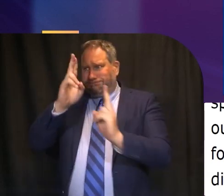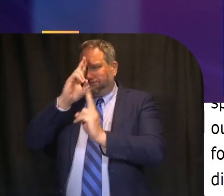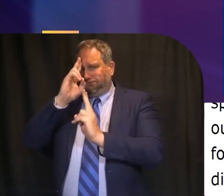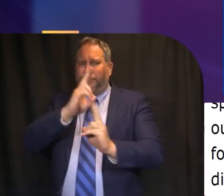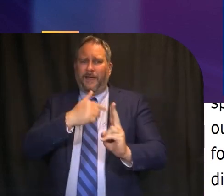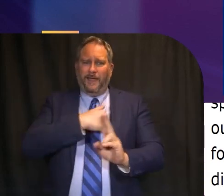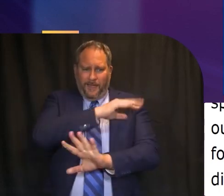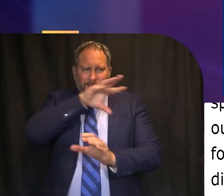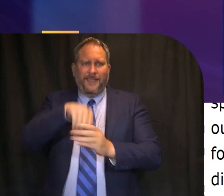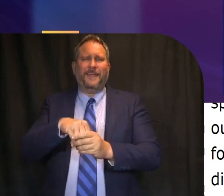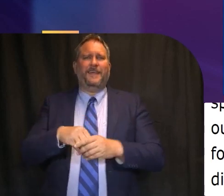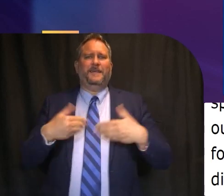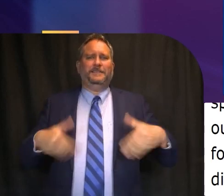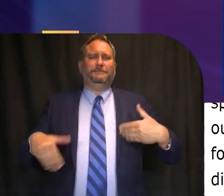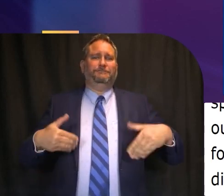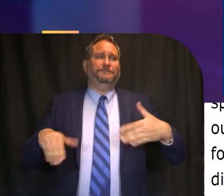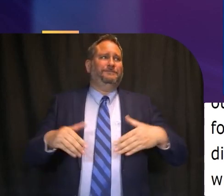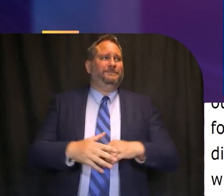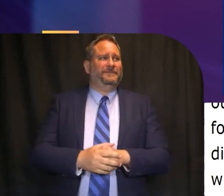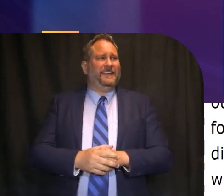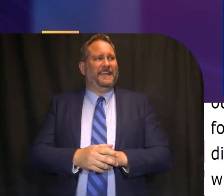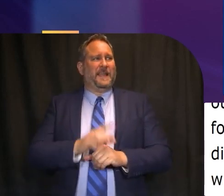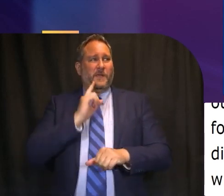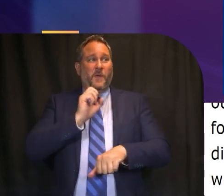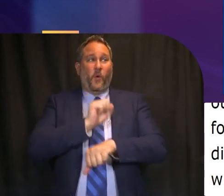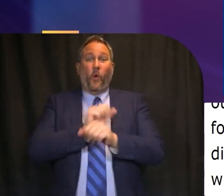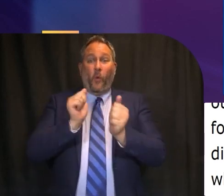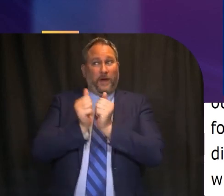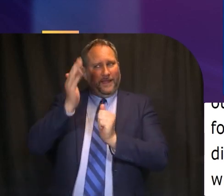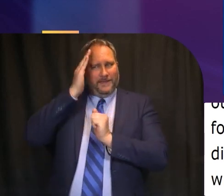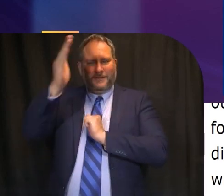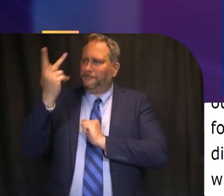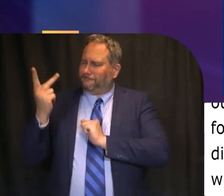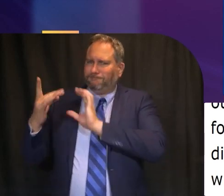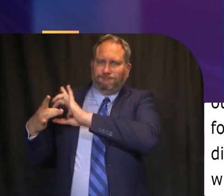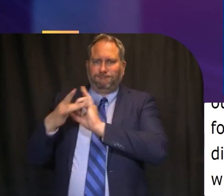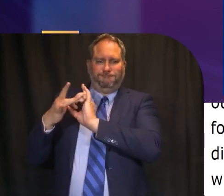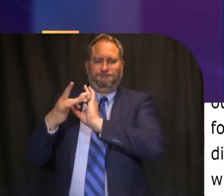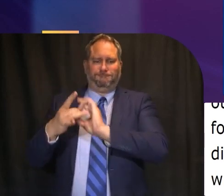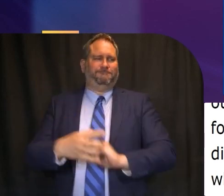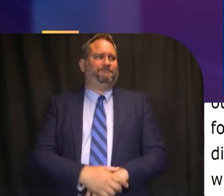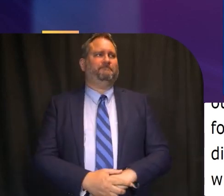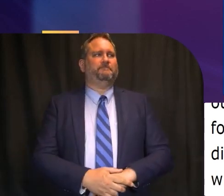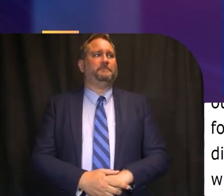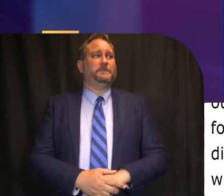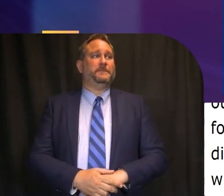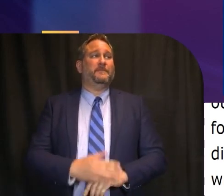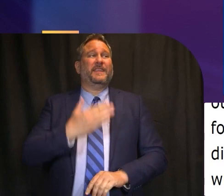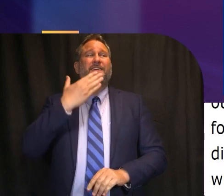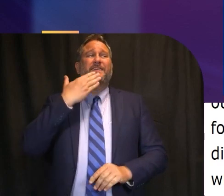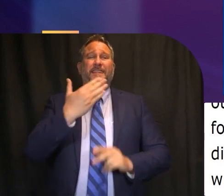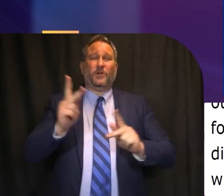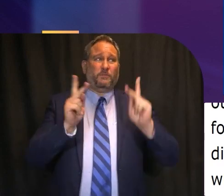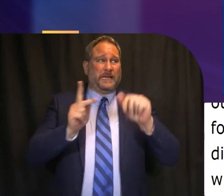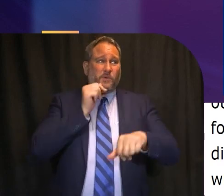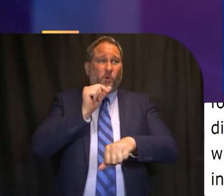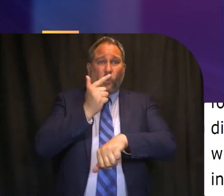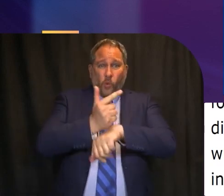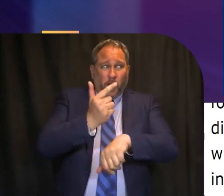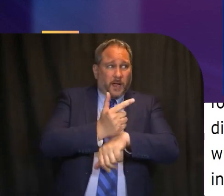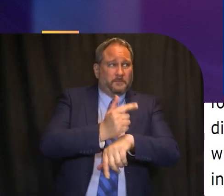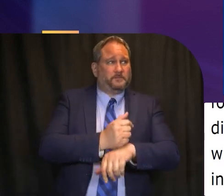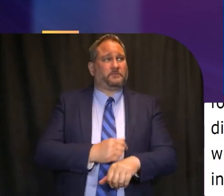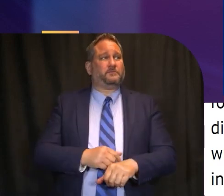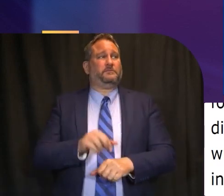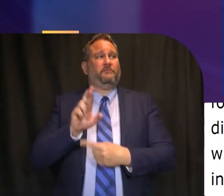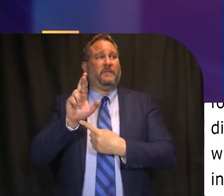someday. Special thanks goes to our partners in Guam, John Concepcion and Ray Gamboa of Got Your 671, and Ray Shinohara of